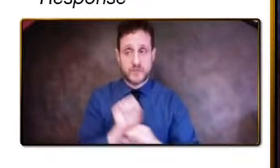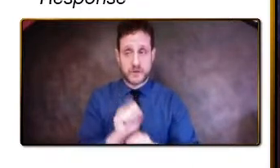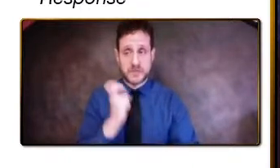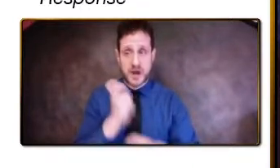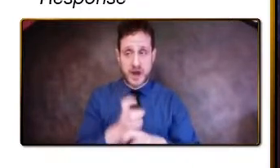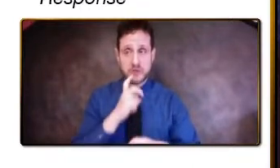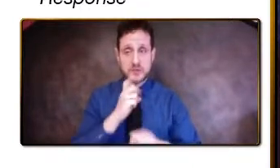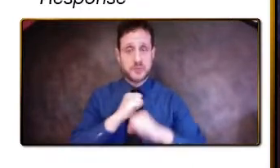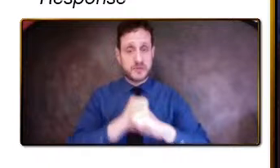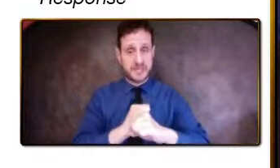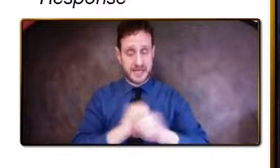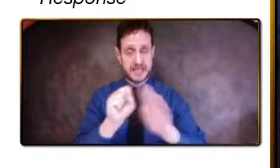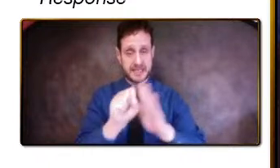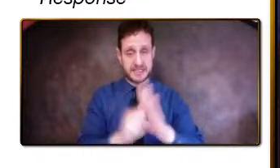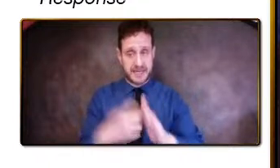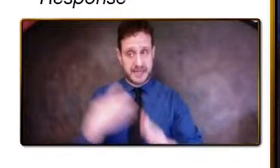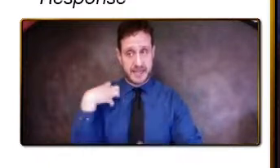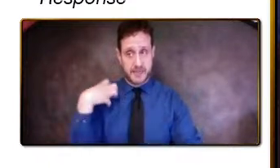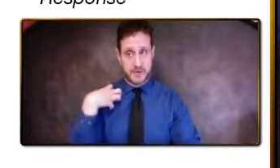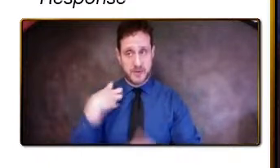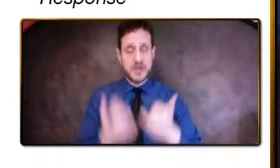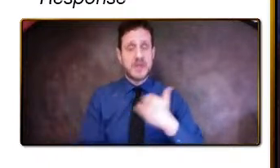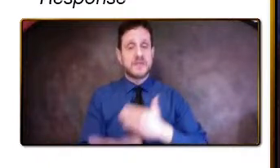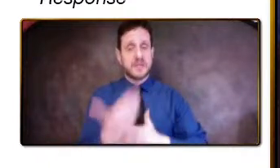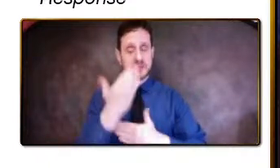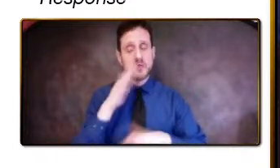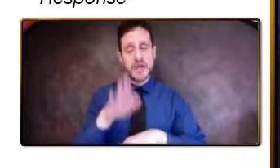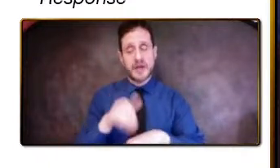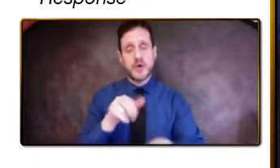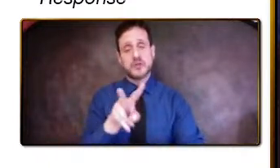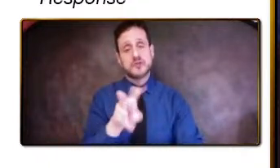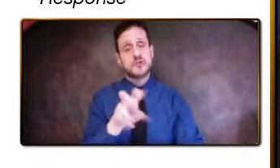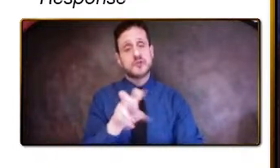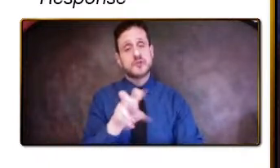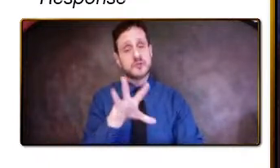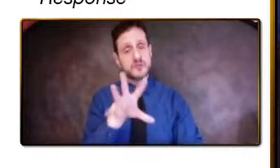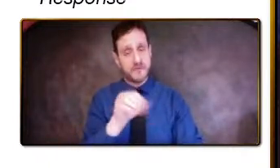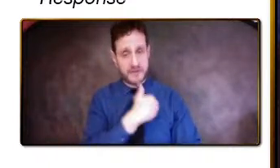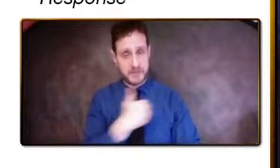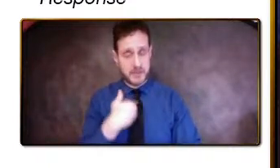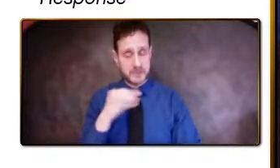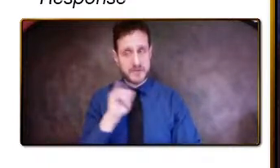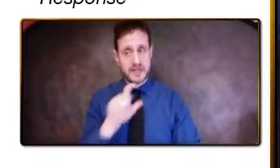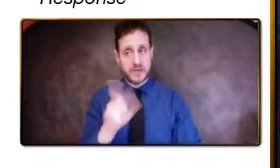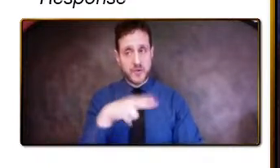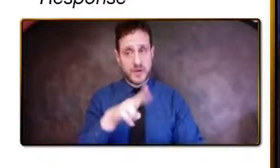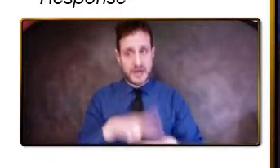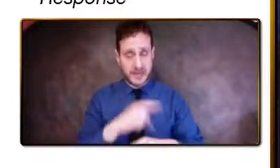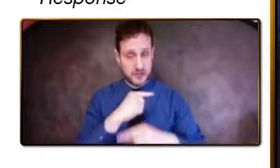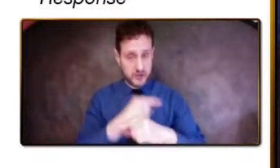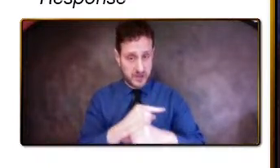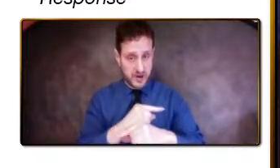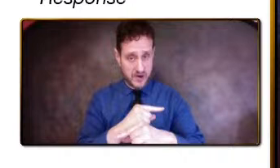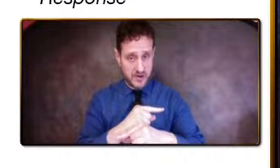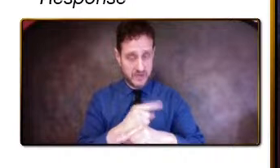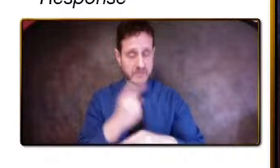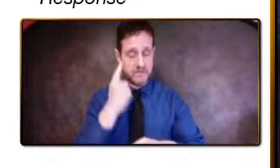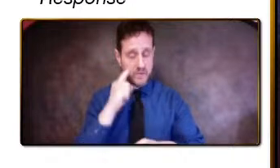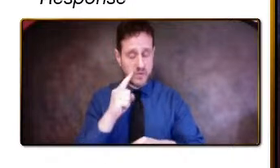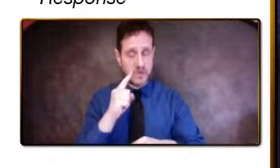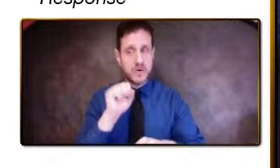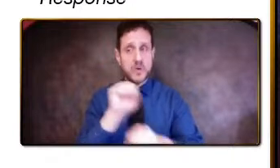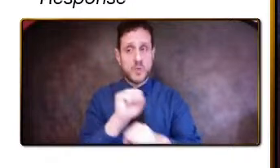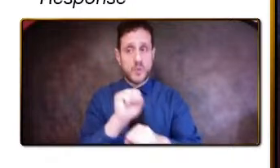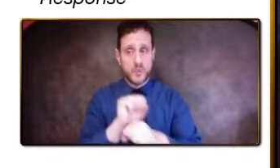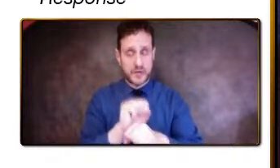this morning, I activated 250 members of the Illinois National Guard for working to